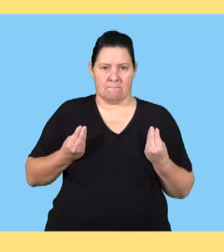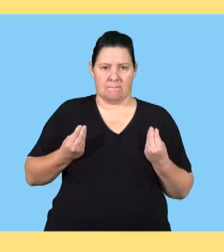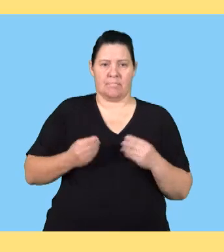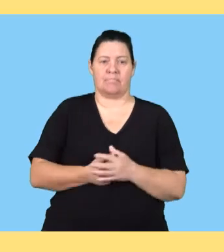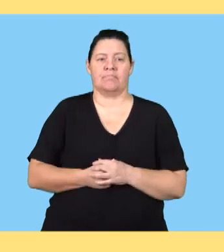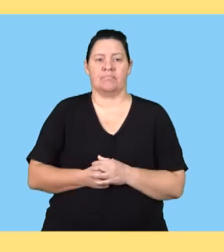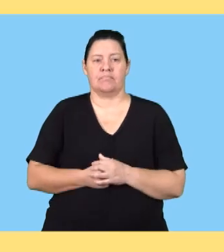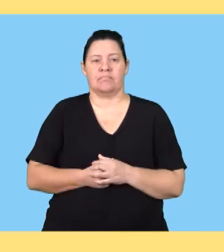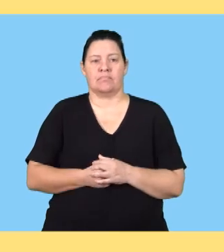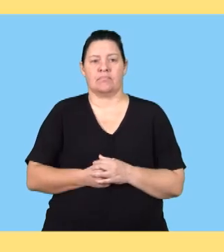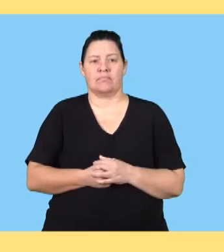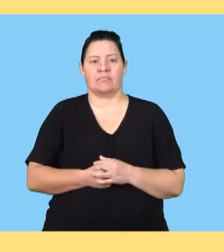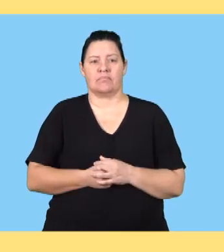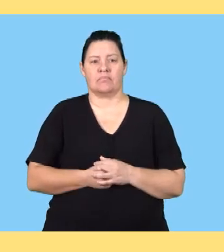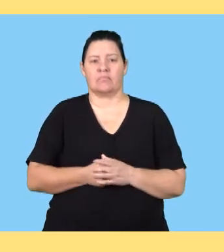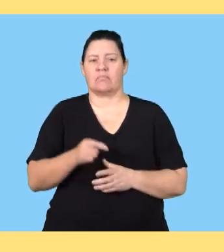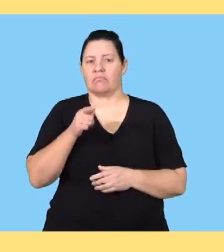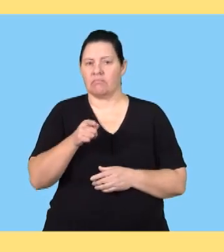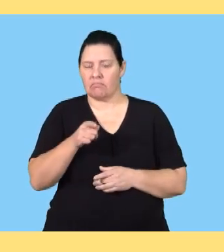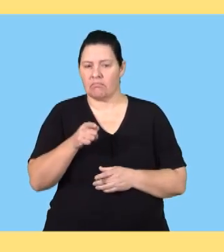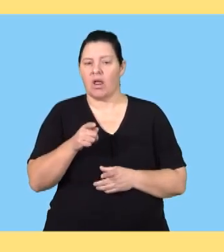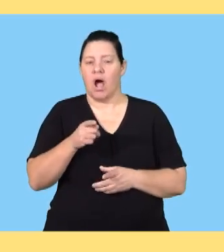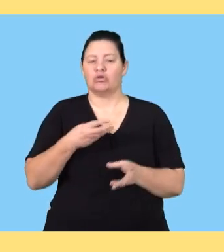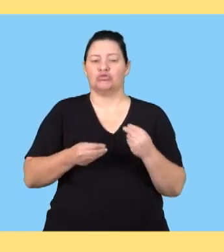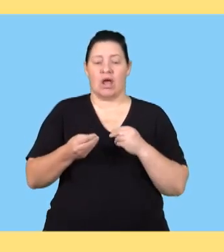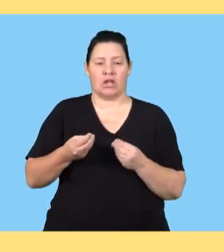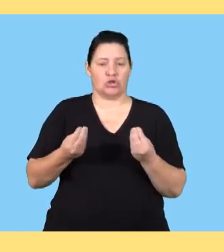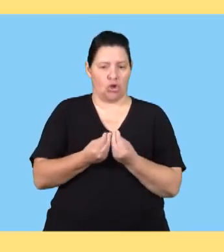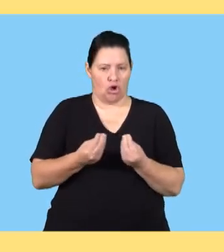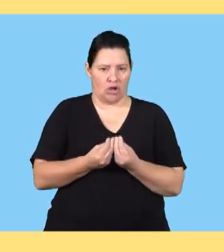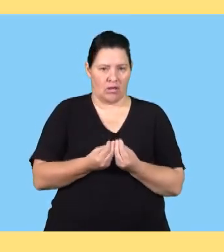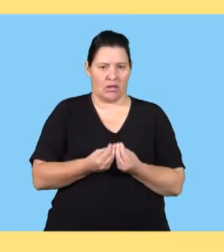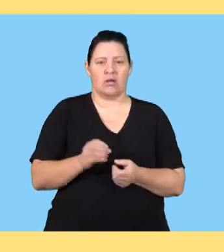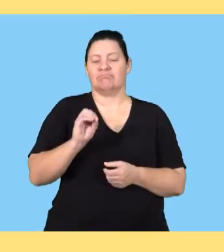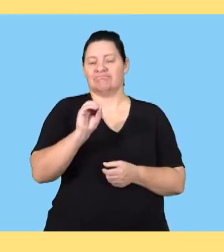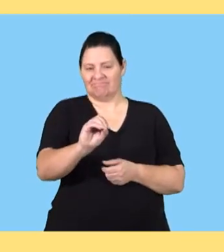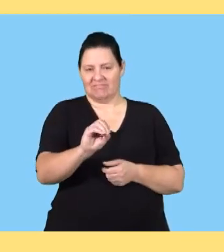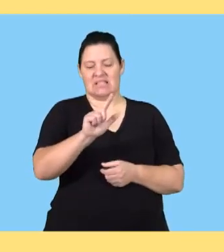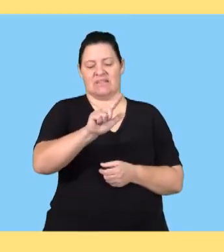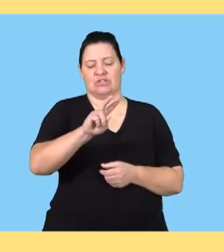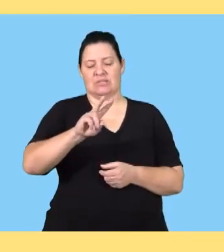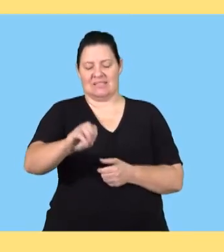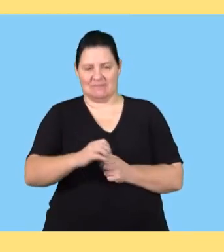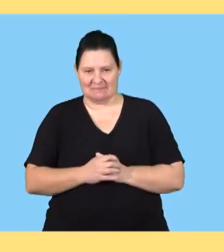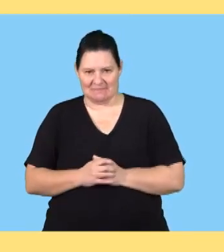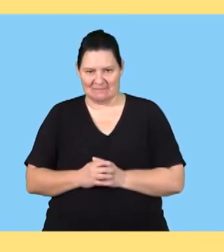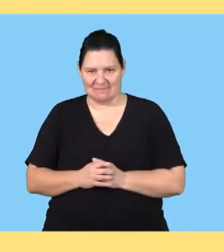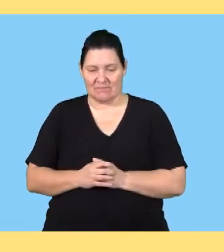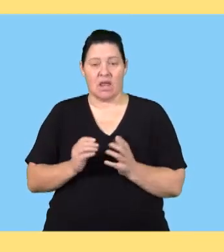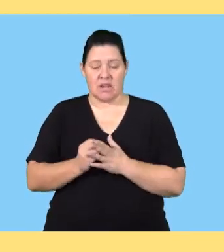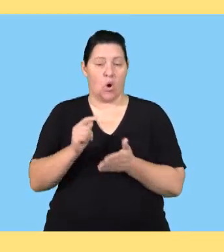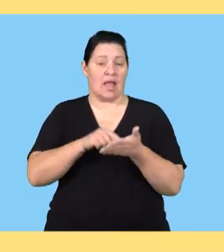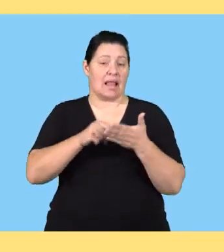given on the purchase of trading stock. So it affects our trading stock. I'll come here, 720. quickly have